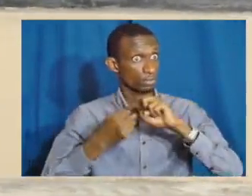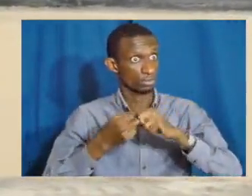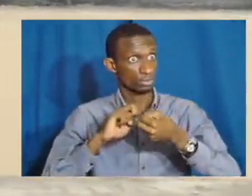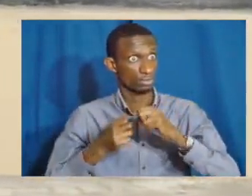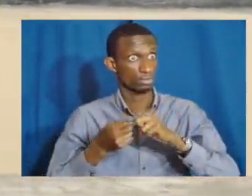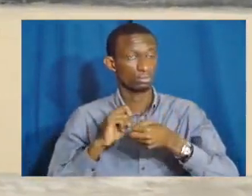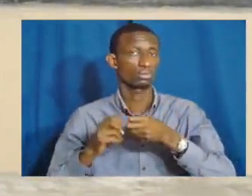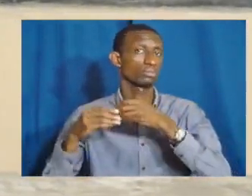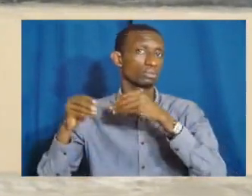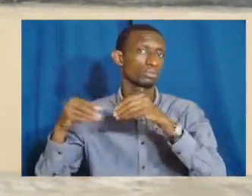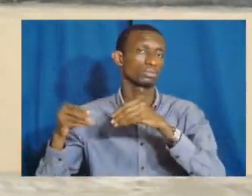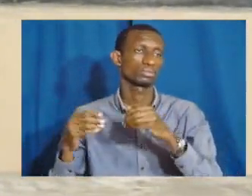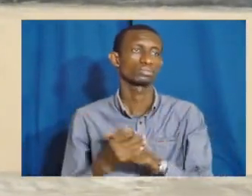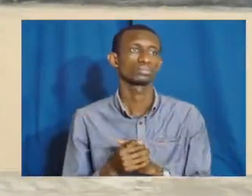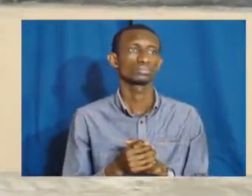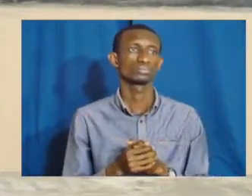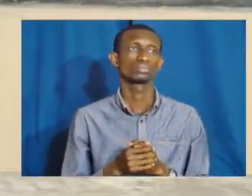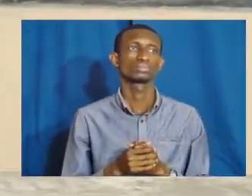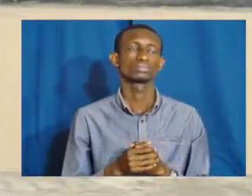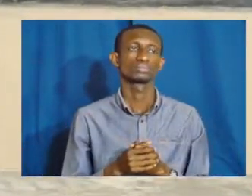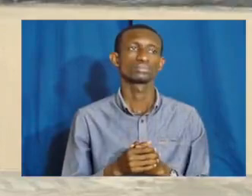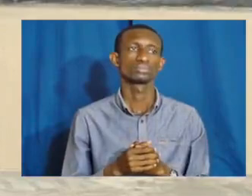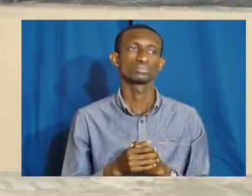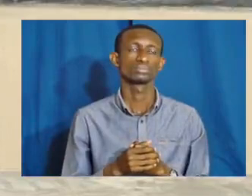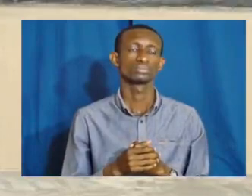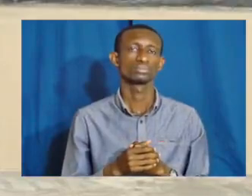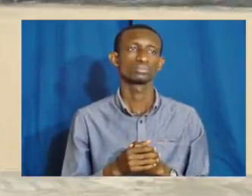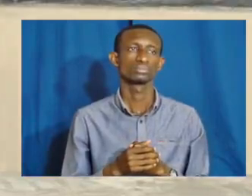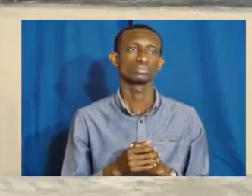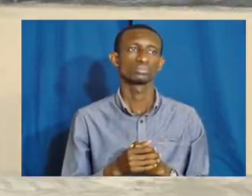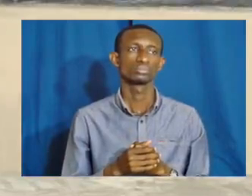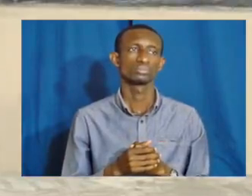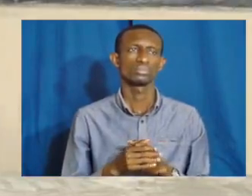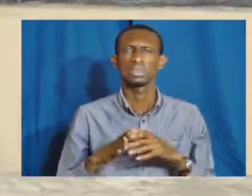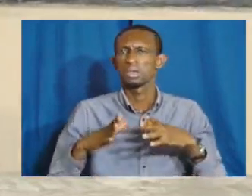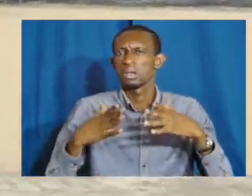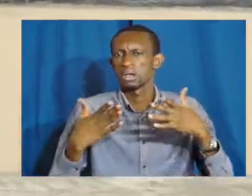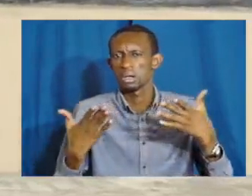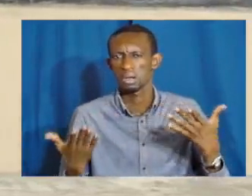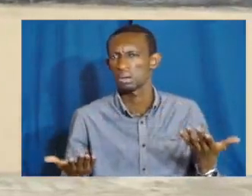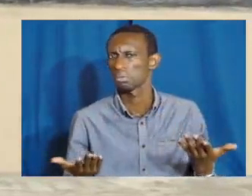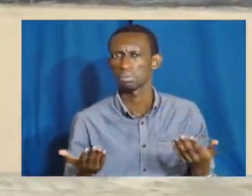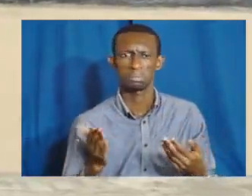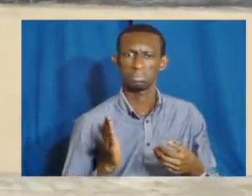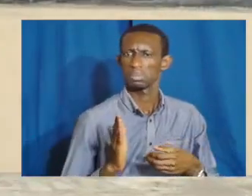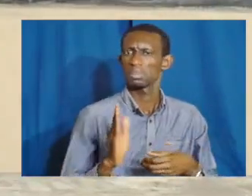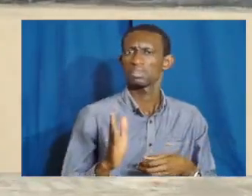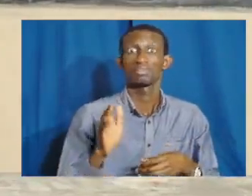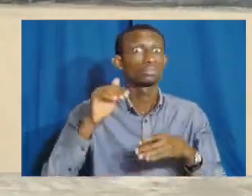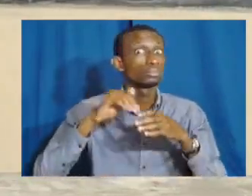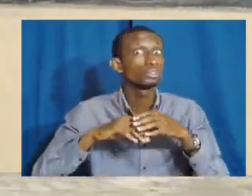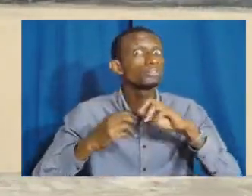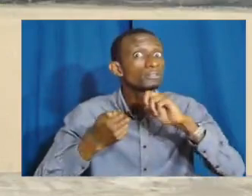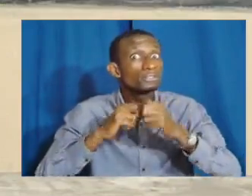physical properties of these alcohols. How do they behave physically, not chemically?